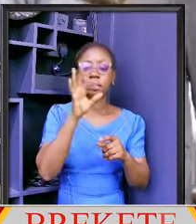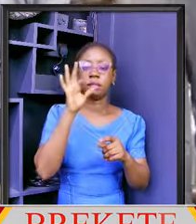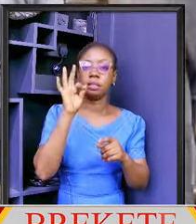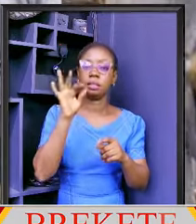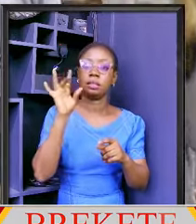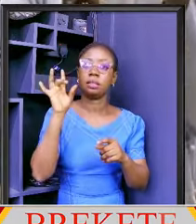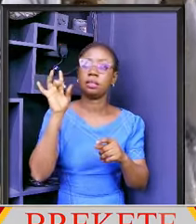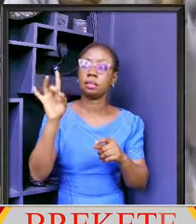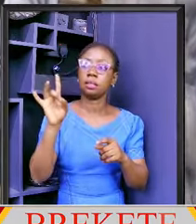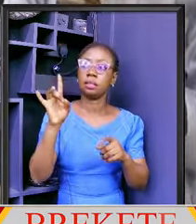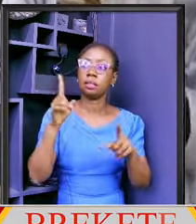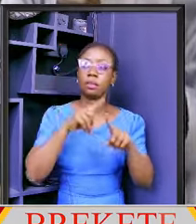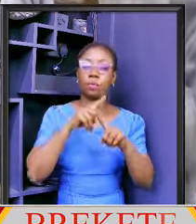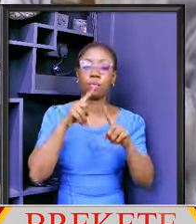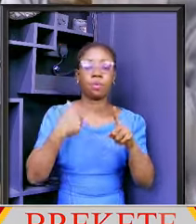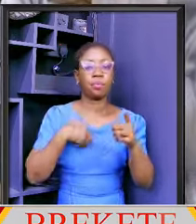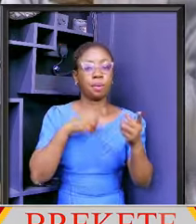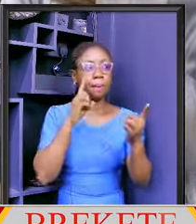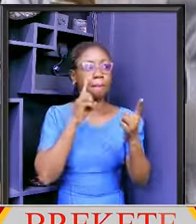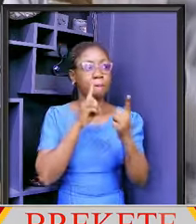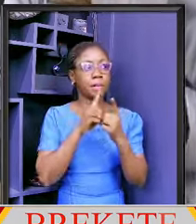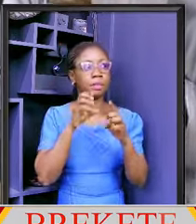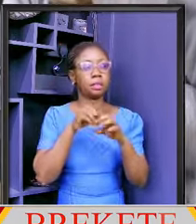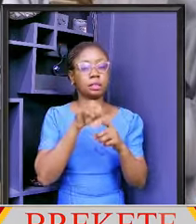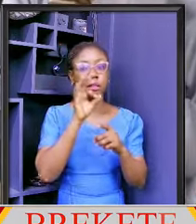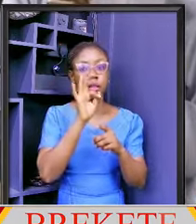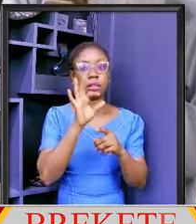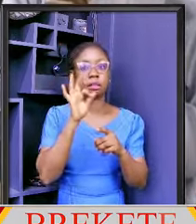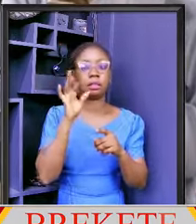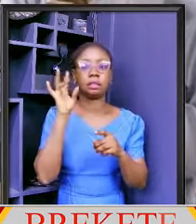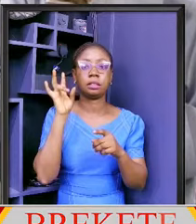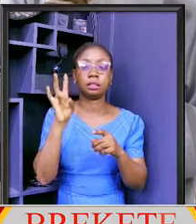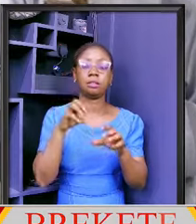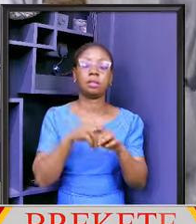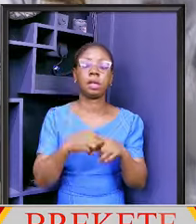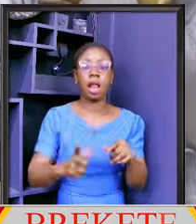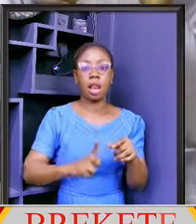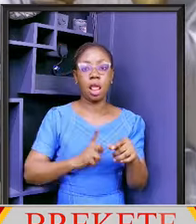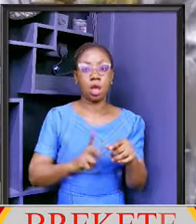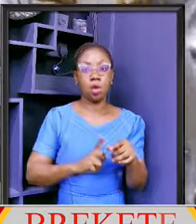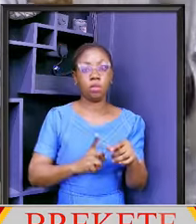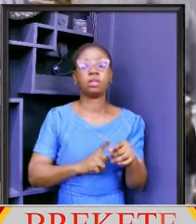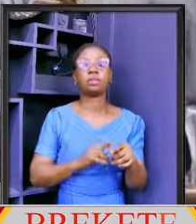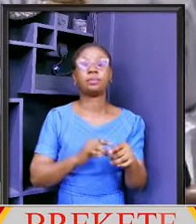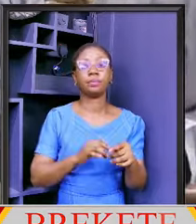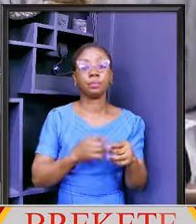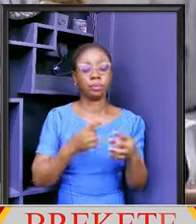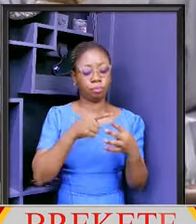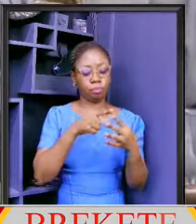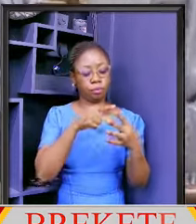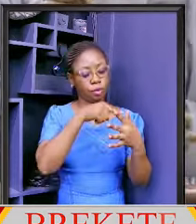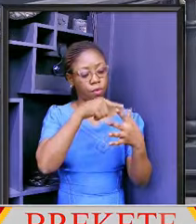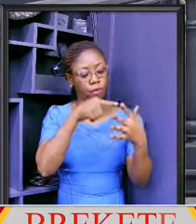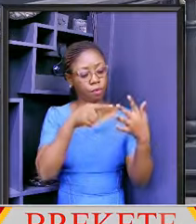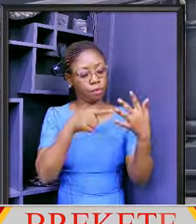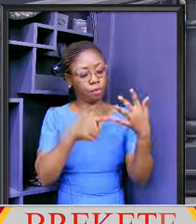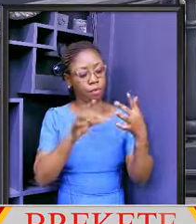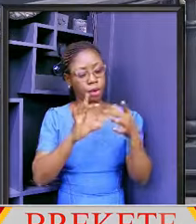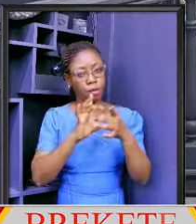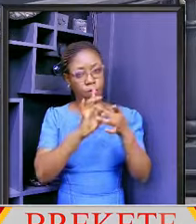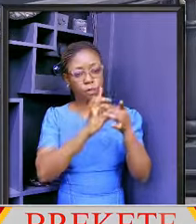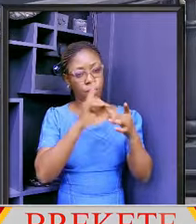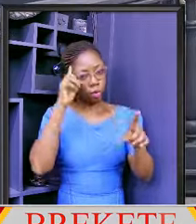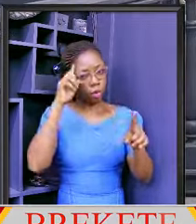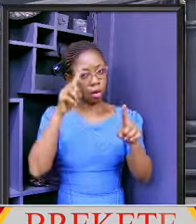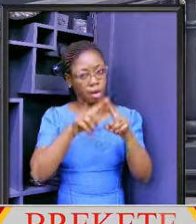1998. Okay. So when we met in 1997 in Lagos, those five unions we agreed and signed